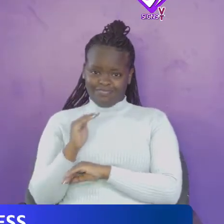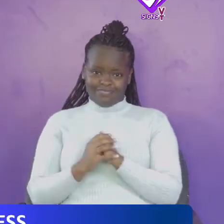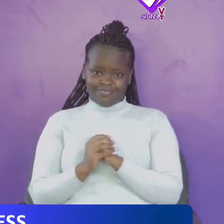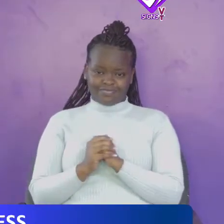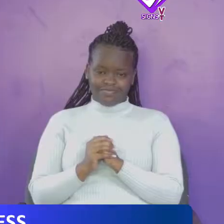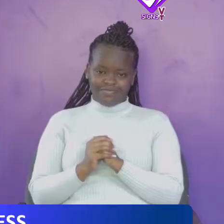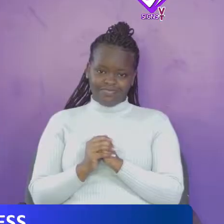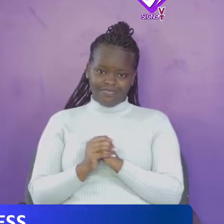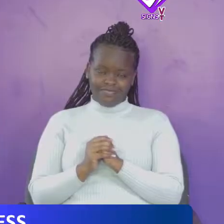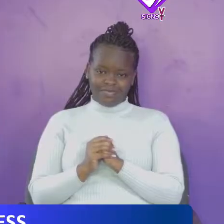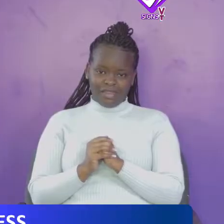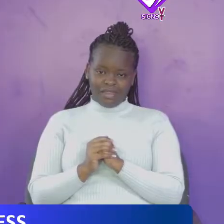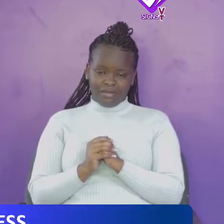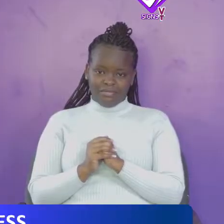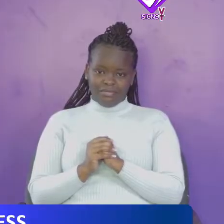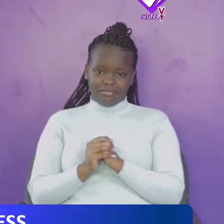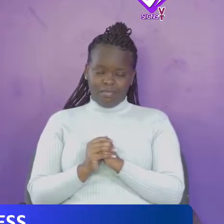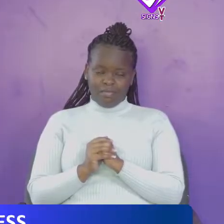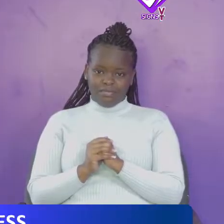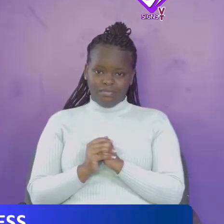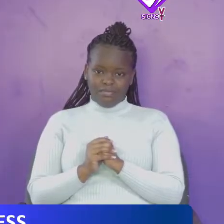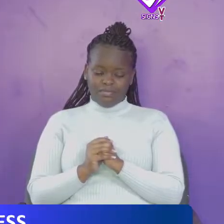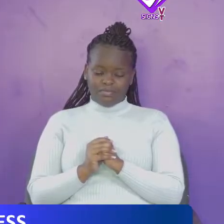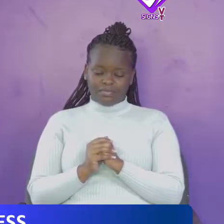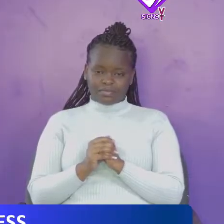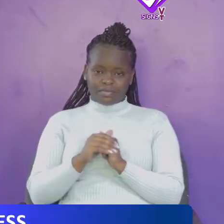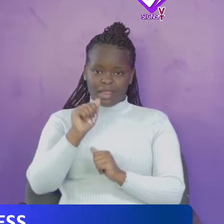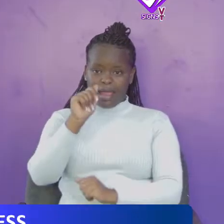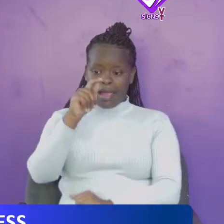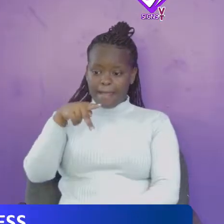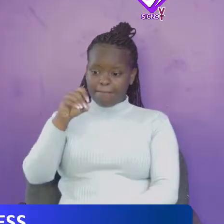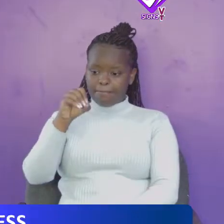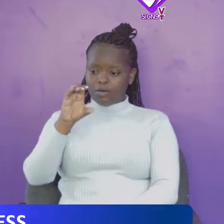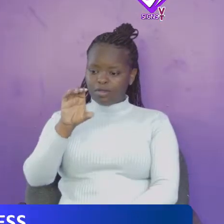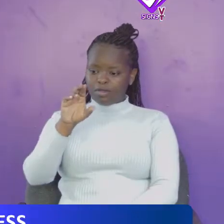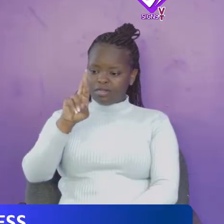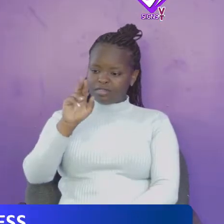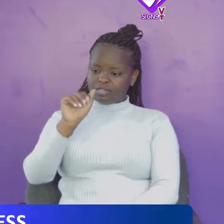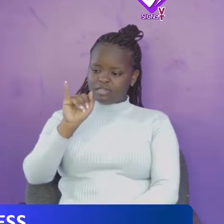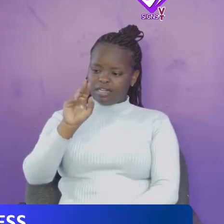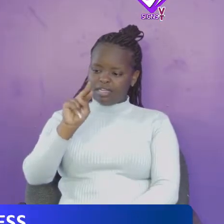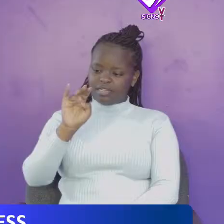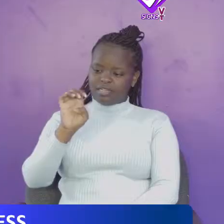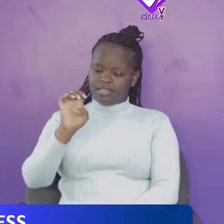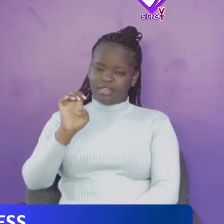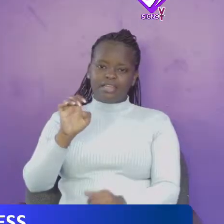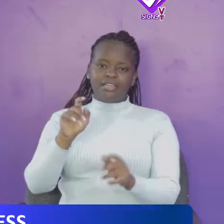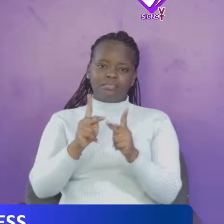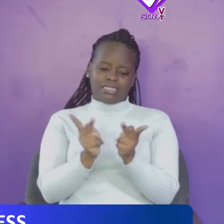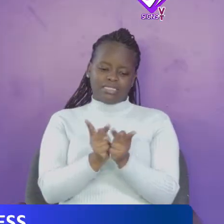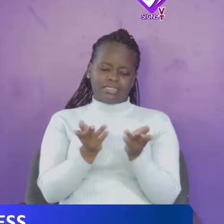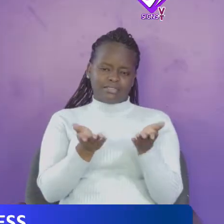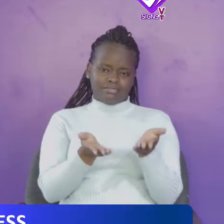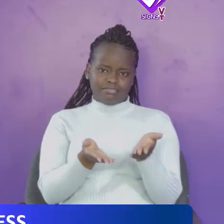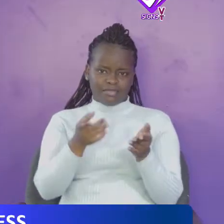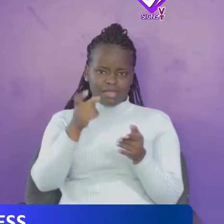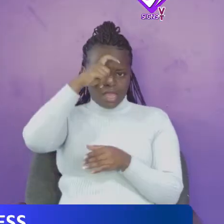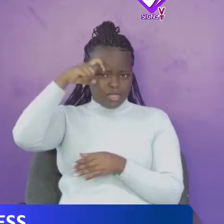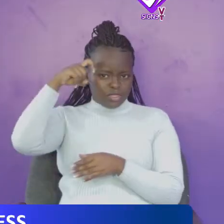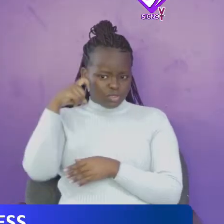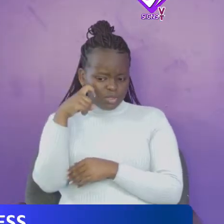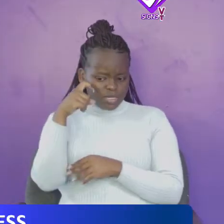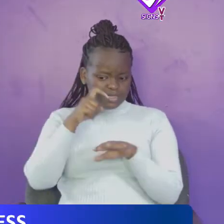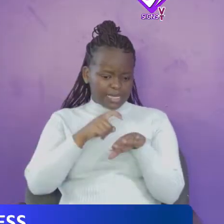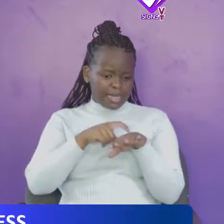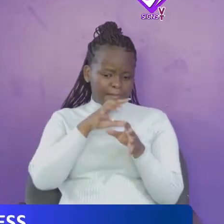the smell, right? The apocrine is mostly in those areas, in those regions. Yeah. Sweat, when it mixes